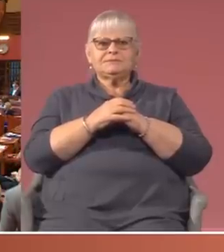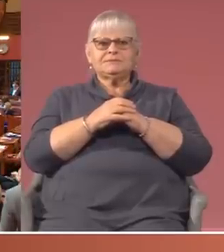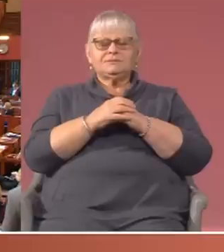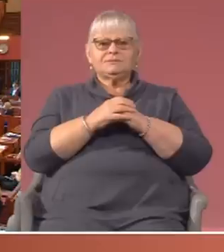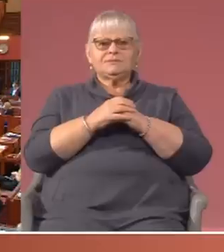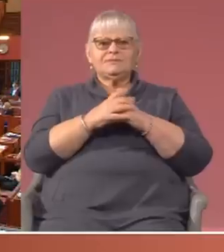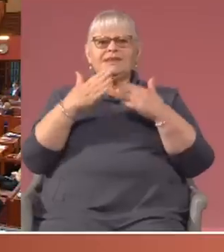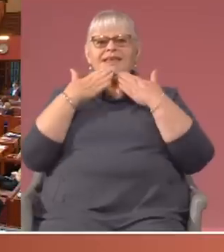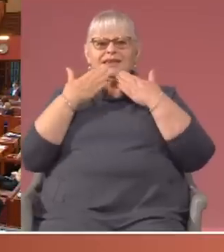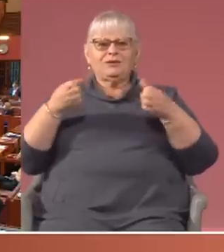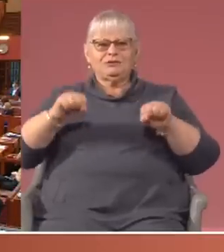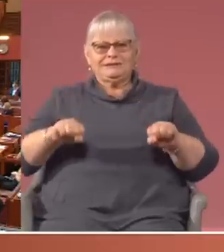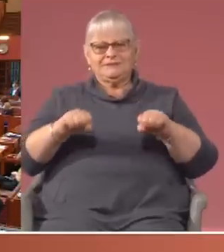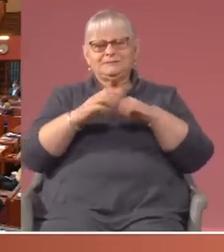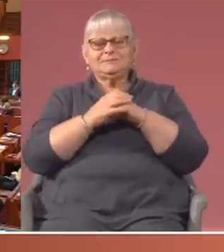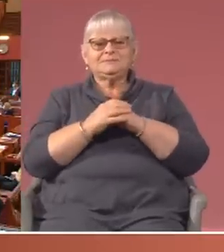Thank you, President.